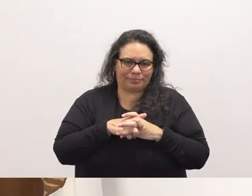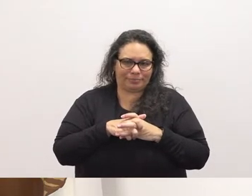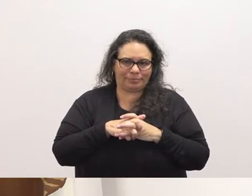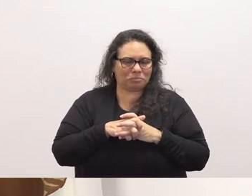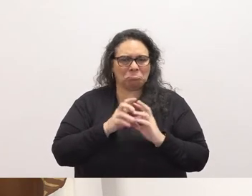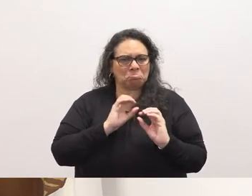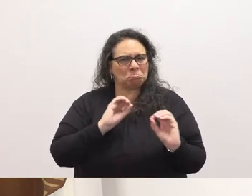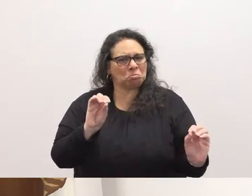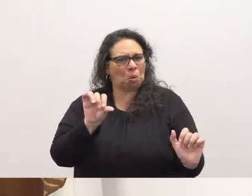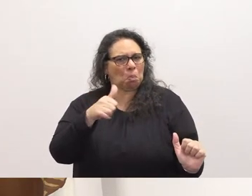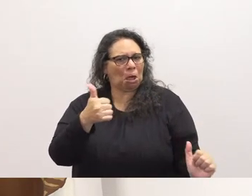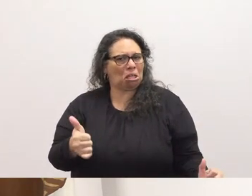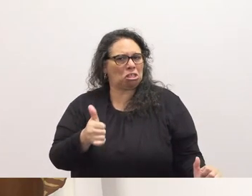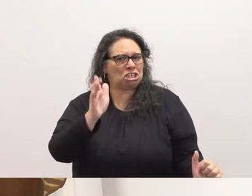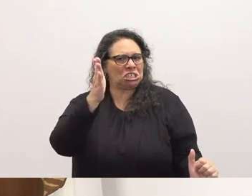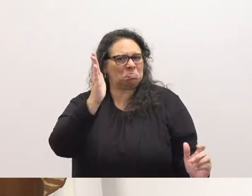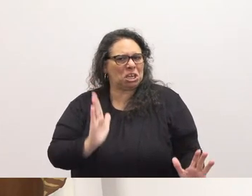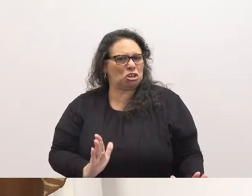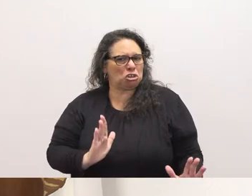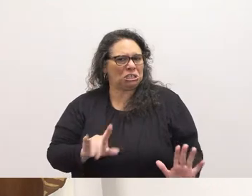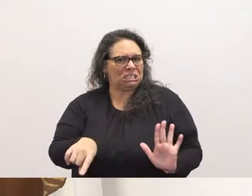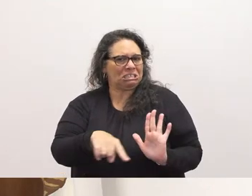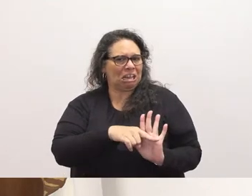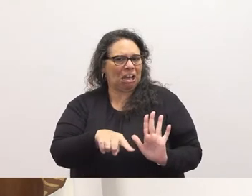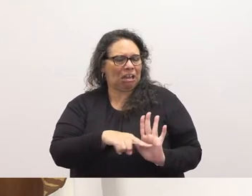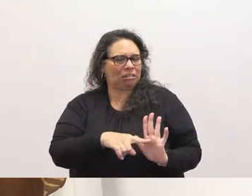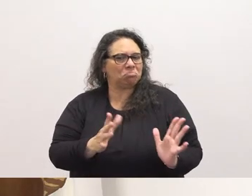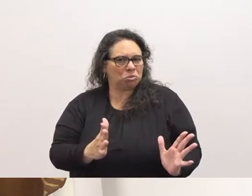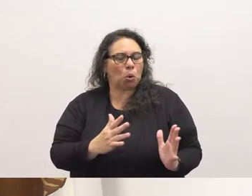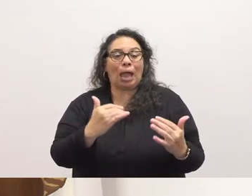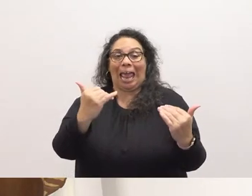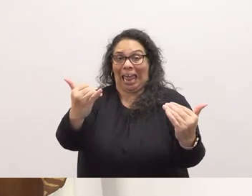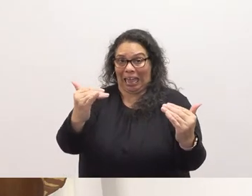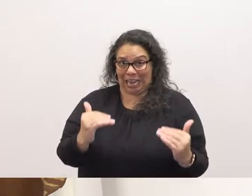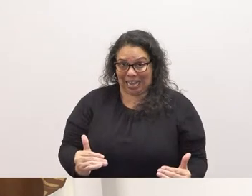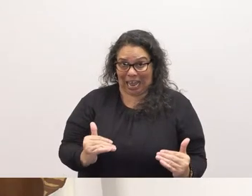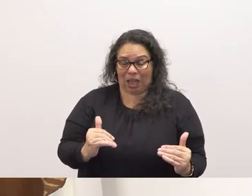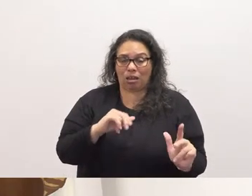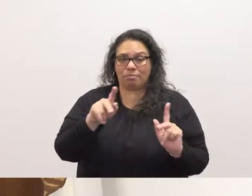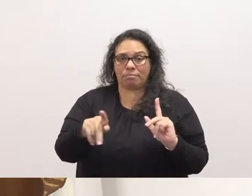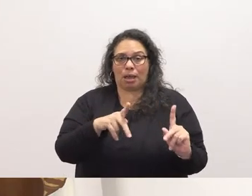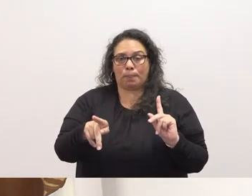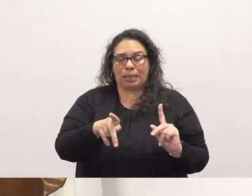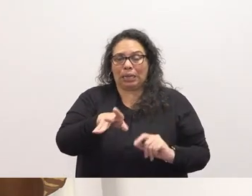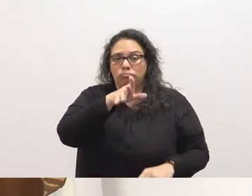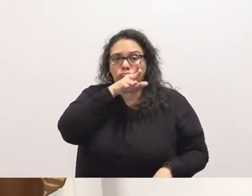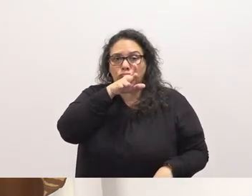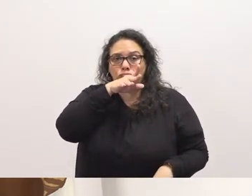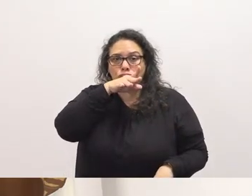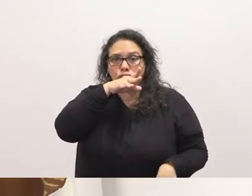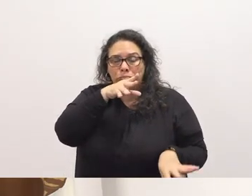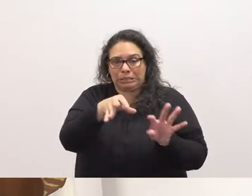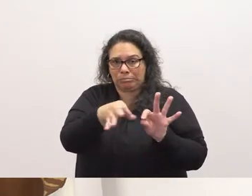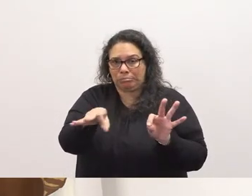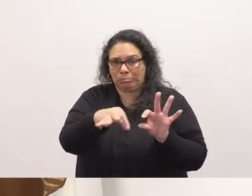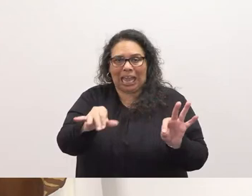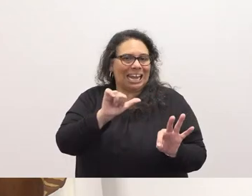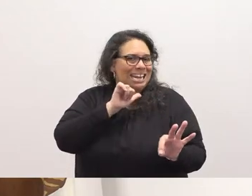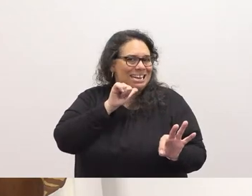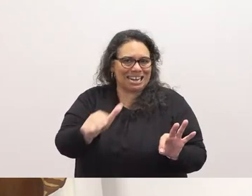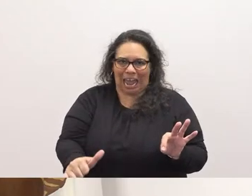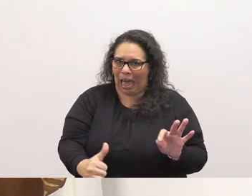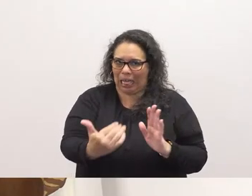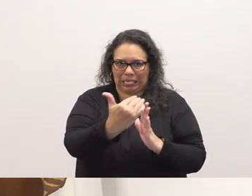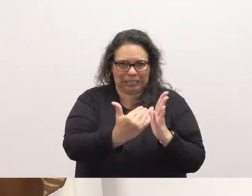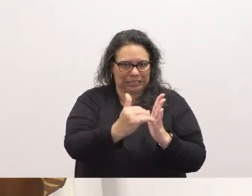speakers for items listed on the agenda. So we will go to public testimony on items not listed on the agenda. We